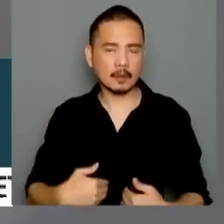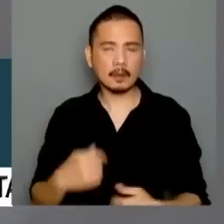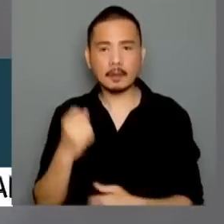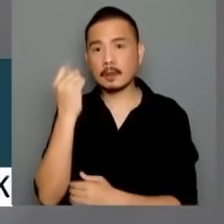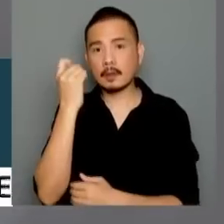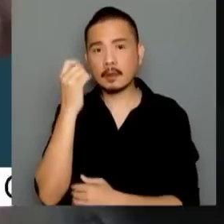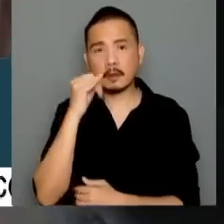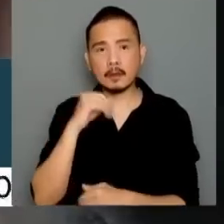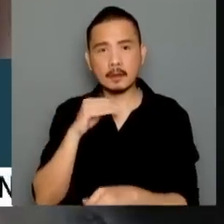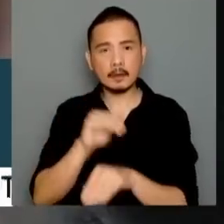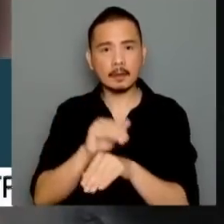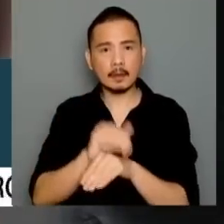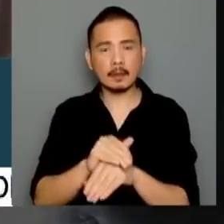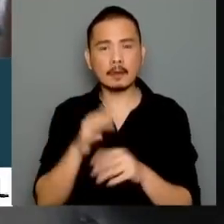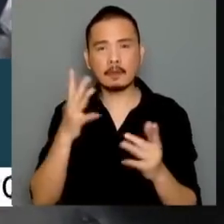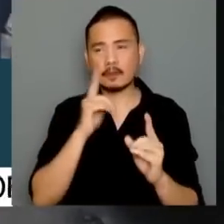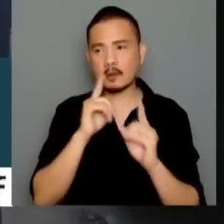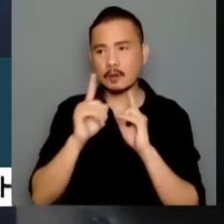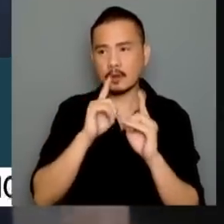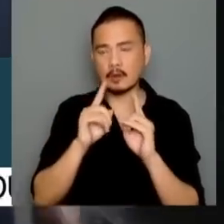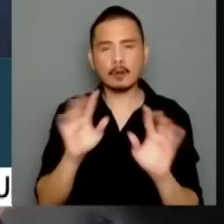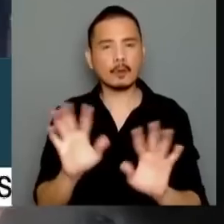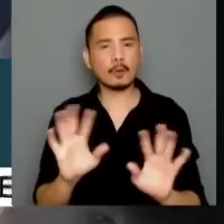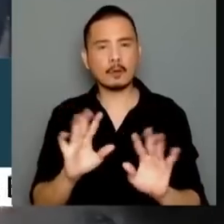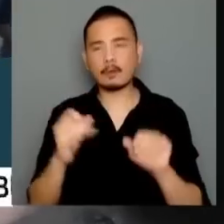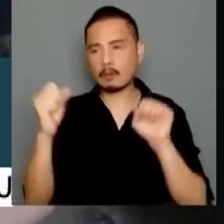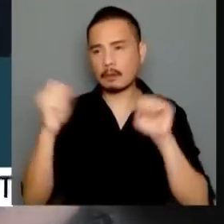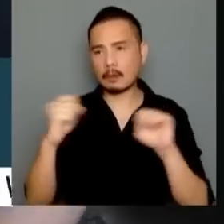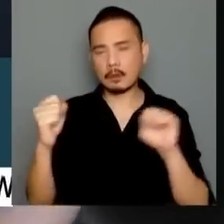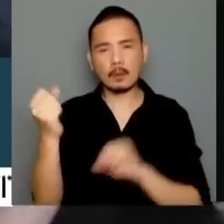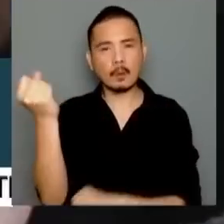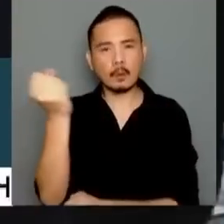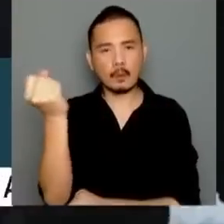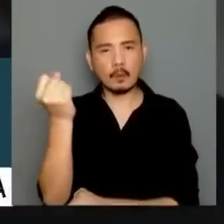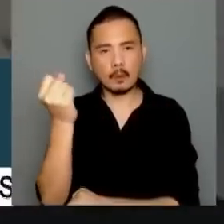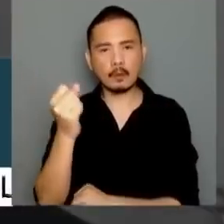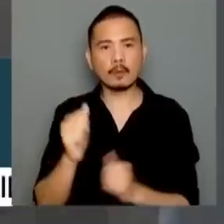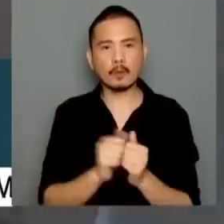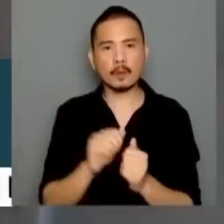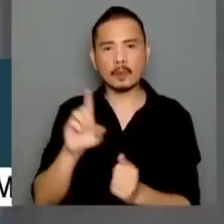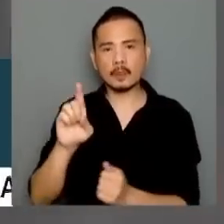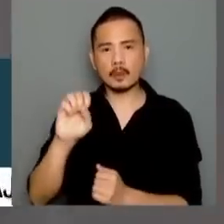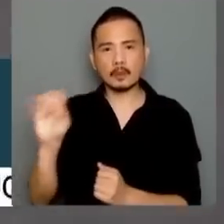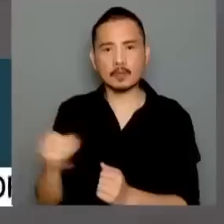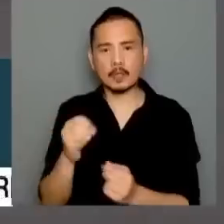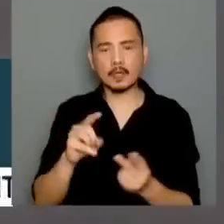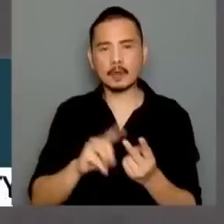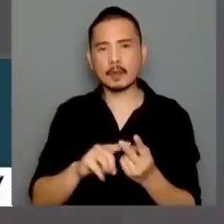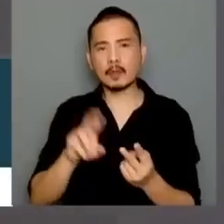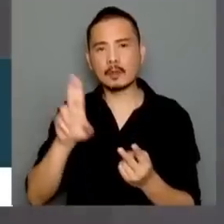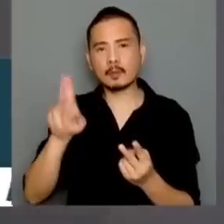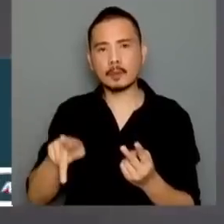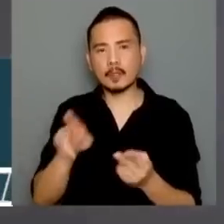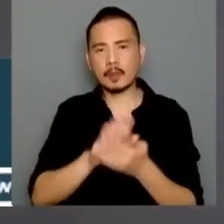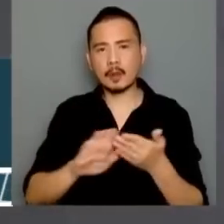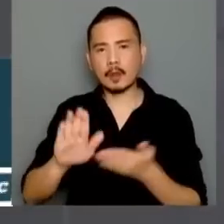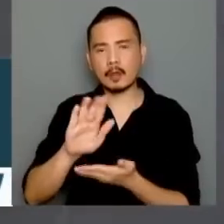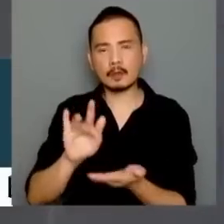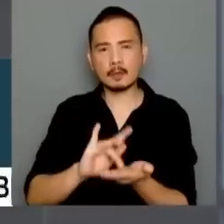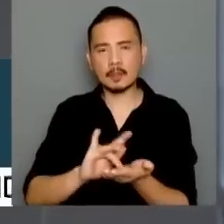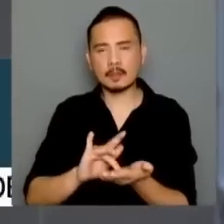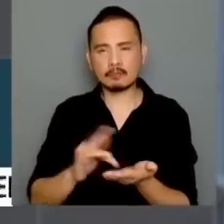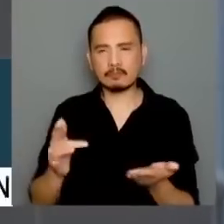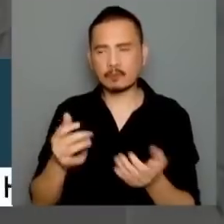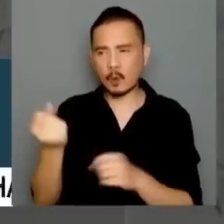clarified to reporters there won't be any agreement yet between the DOJ and the UP College of Medicine, saying there is a need to obtain